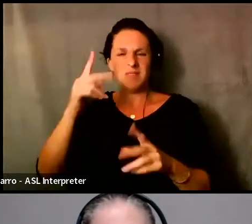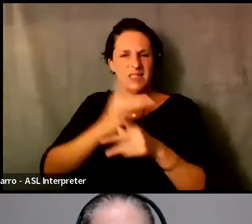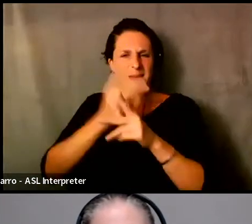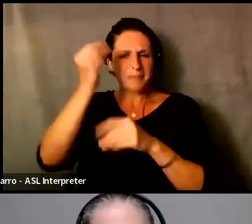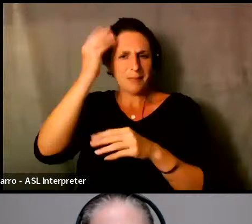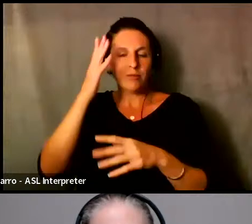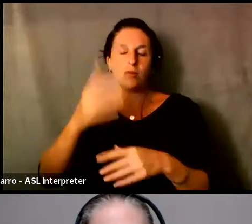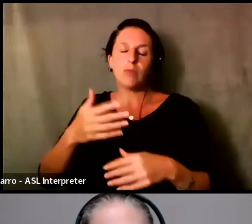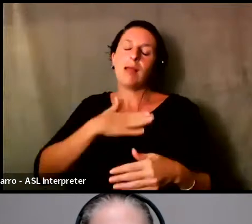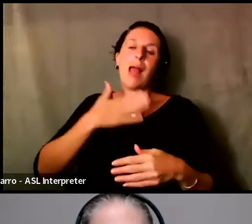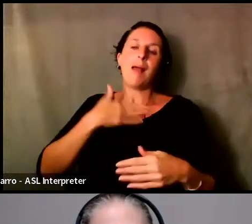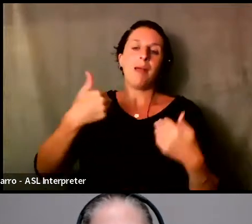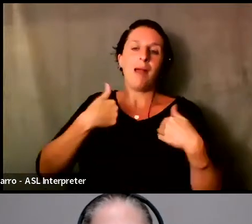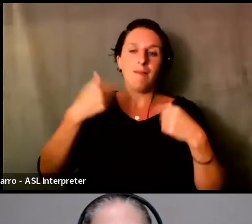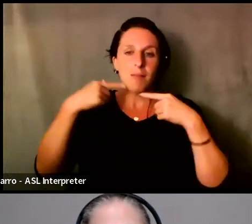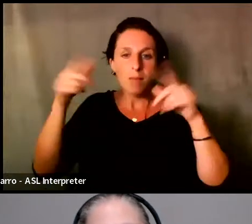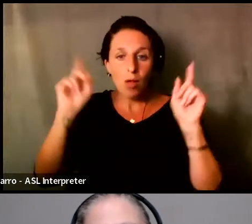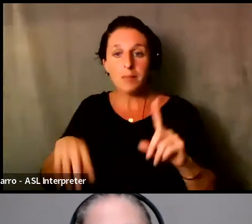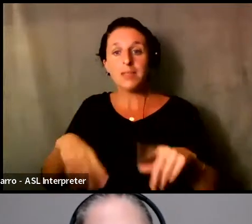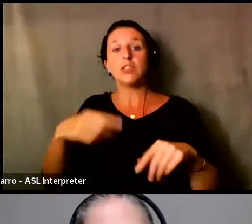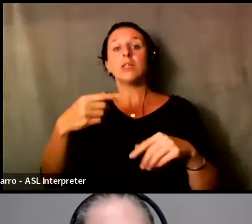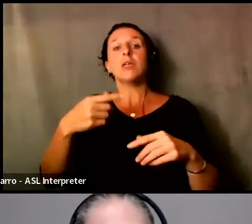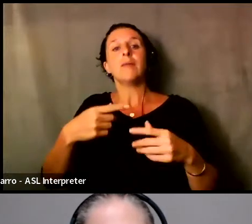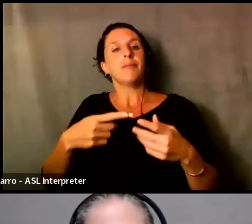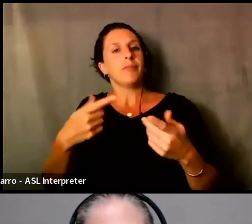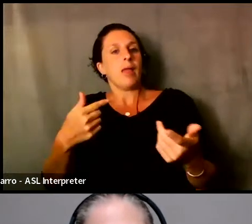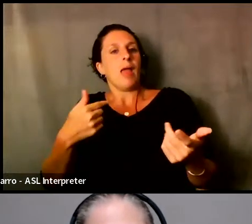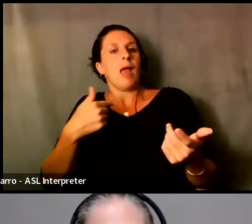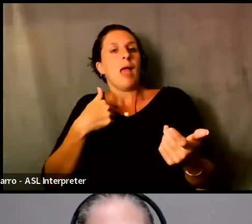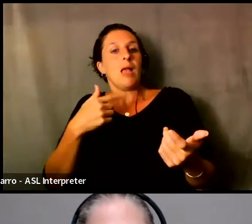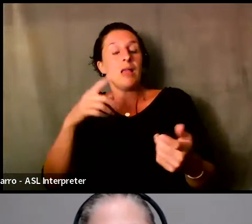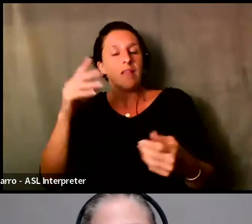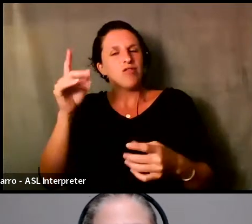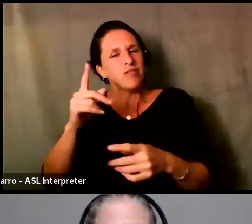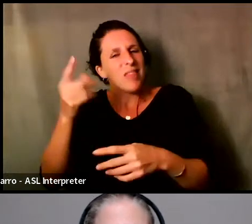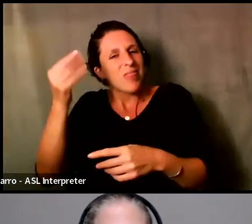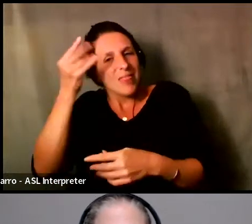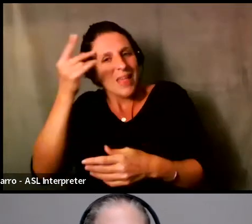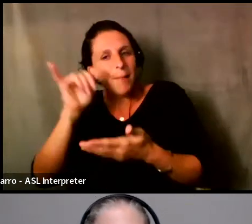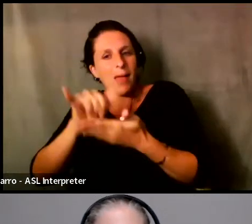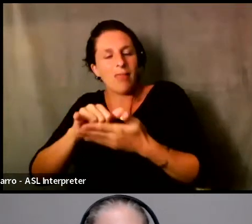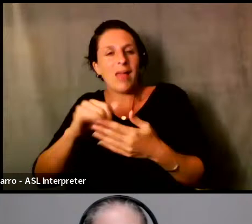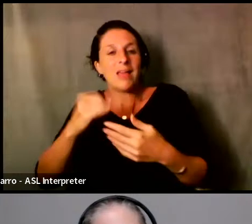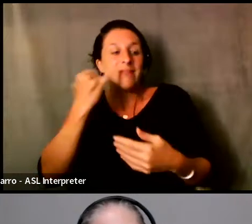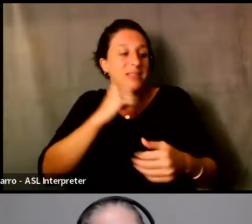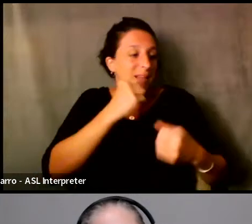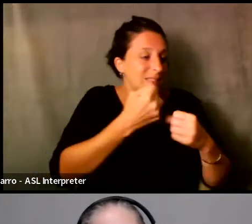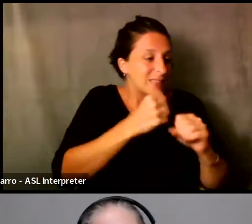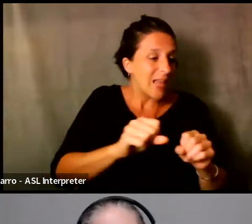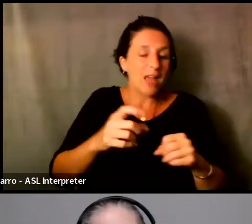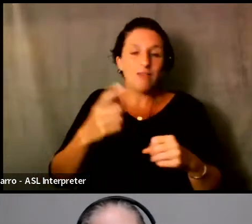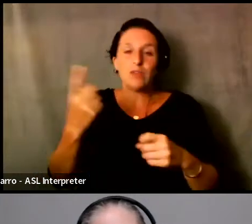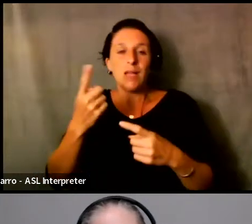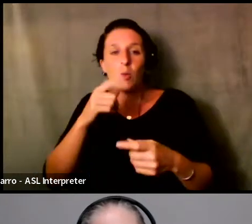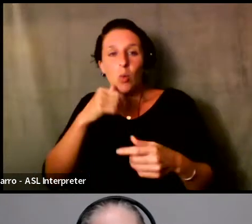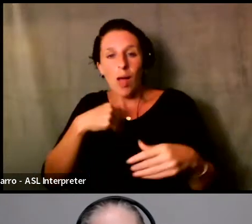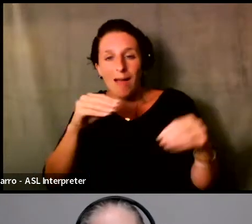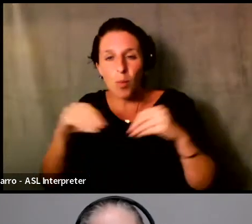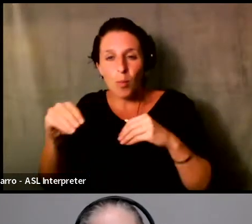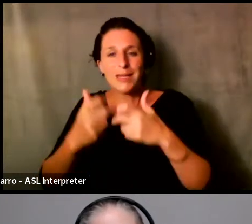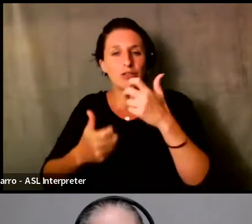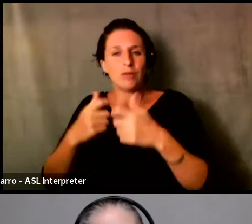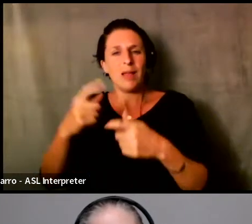proclamation. More than the proclamation, think about when you see something that's not safe for somebody with mobility issues. Think about